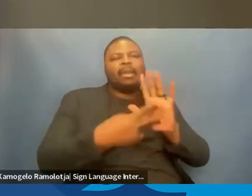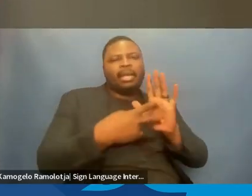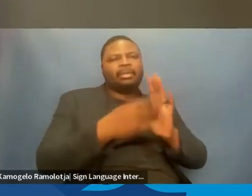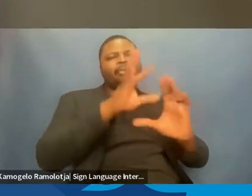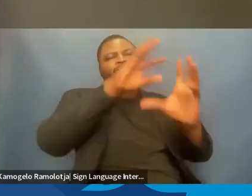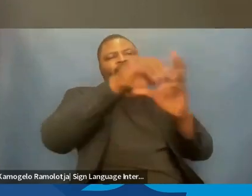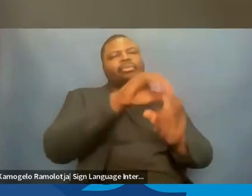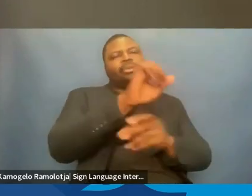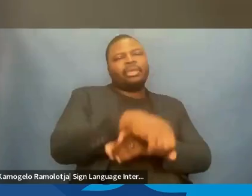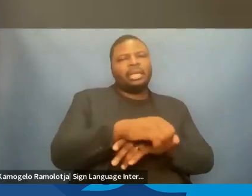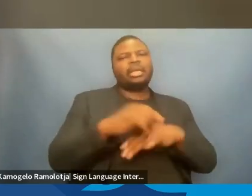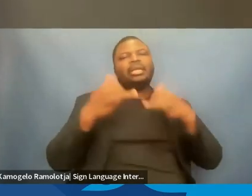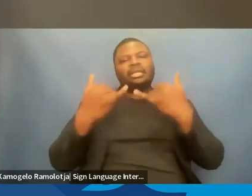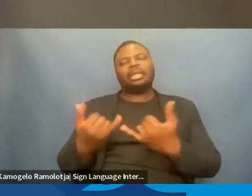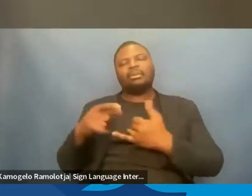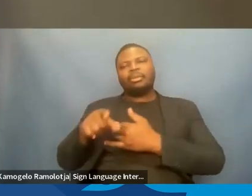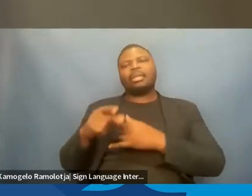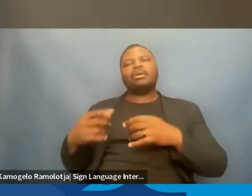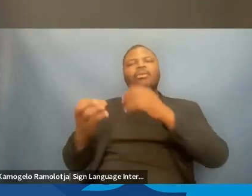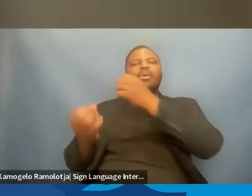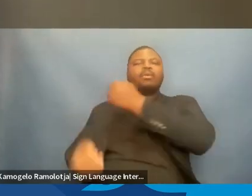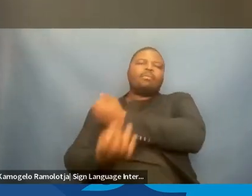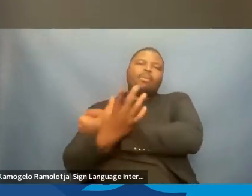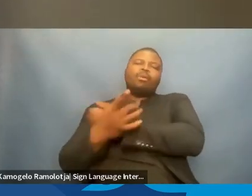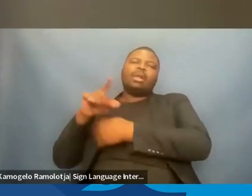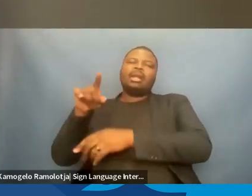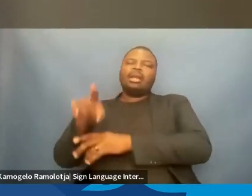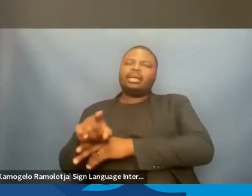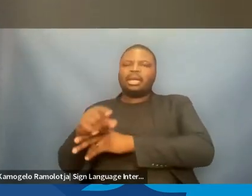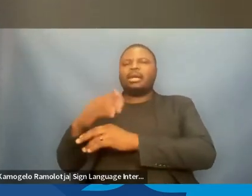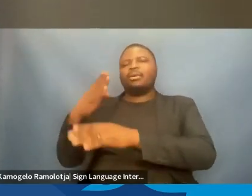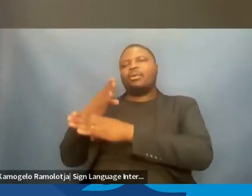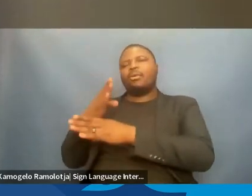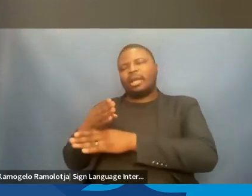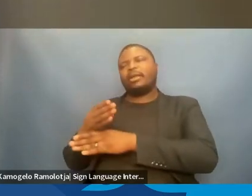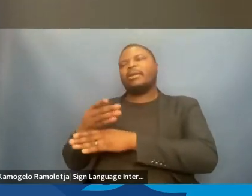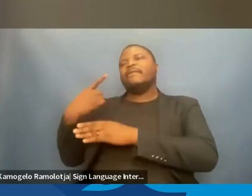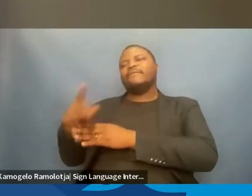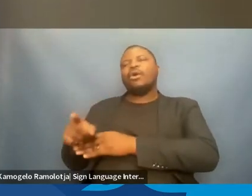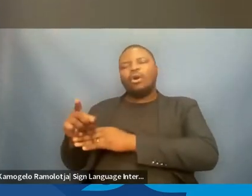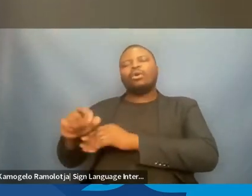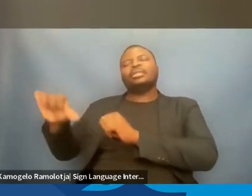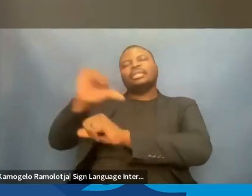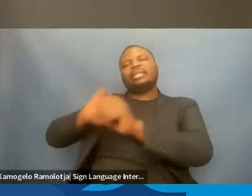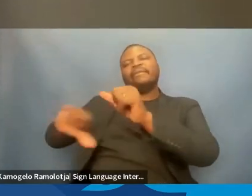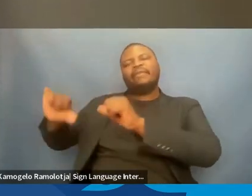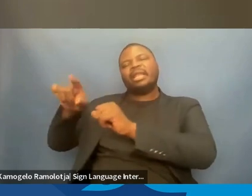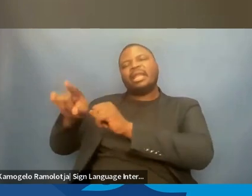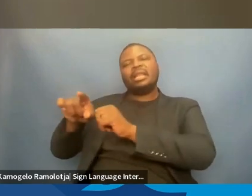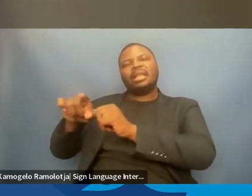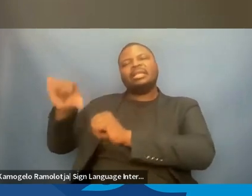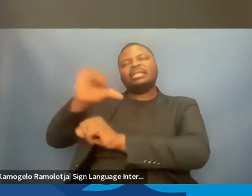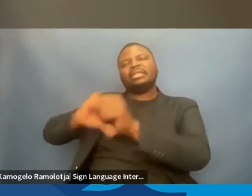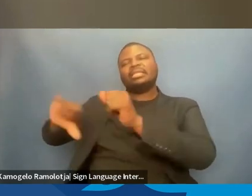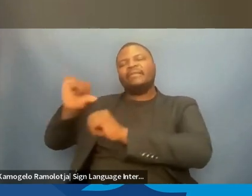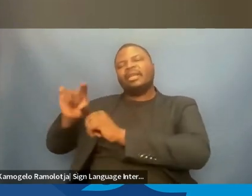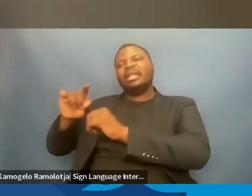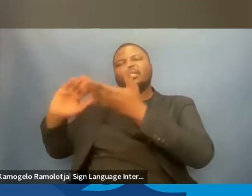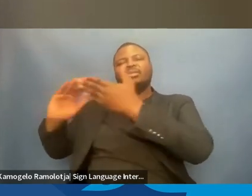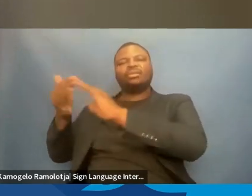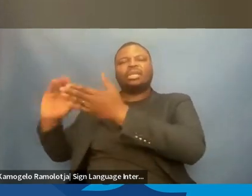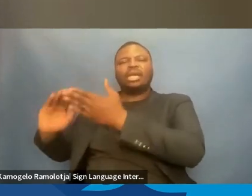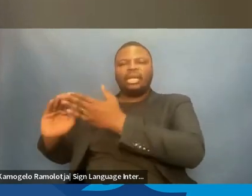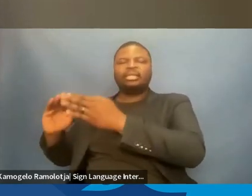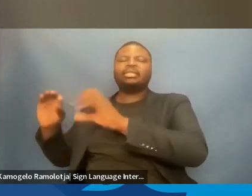for Mpumalanga Provincial Institute of Civil Society Organizations, people who use drugs sector